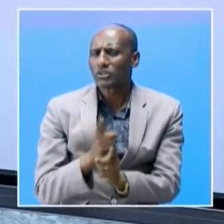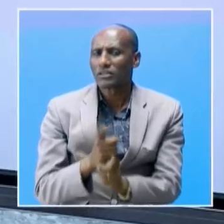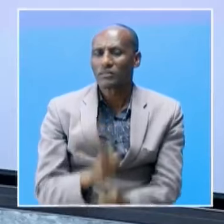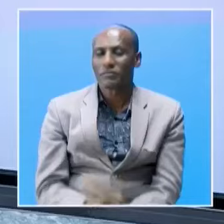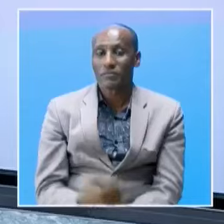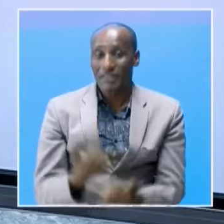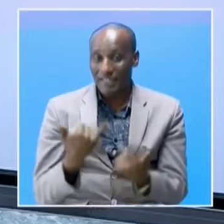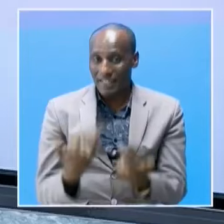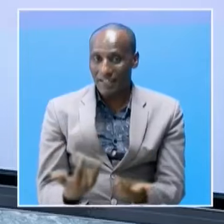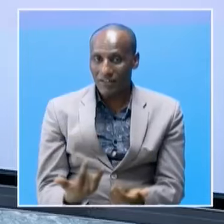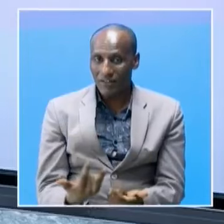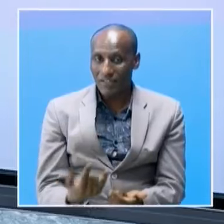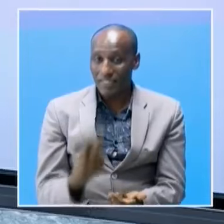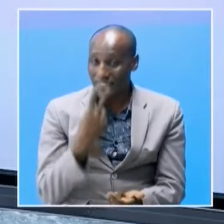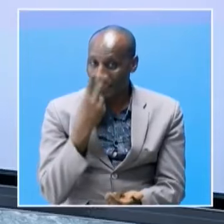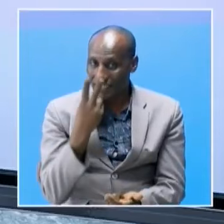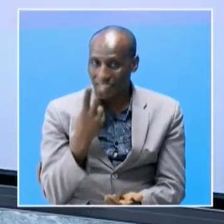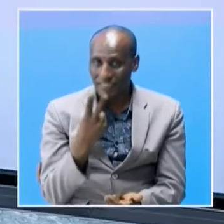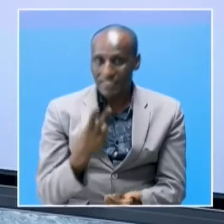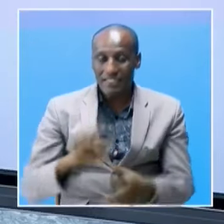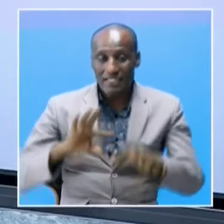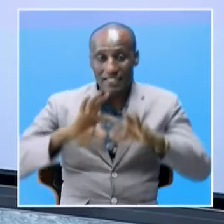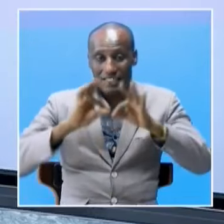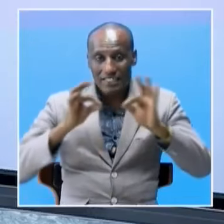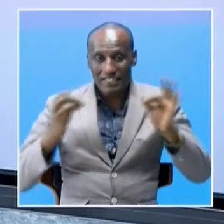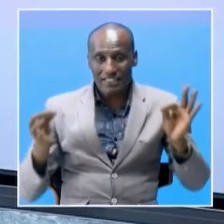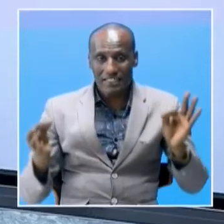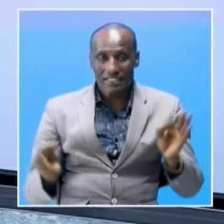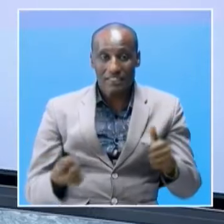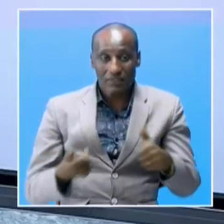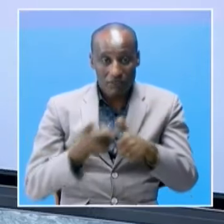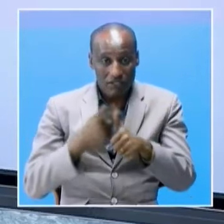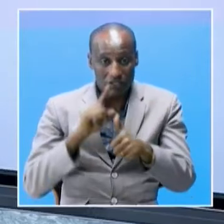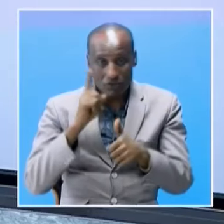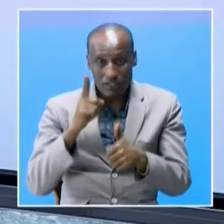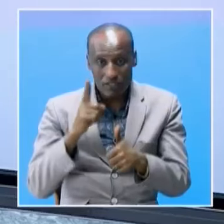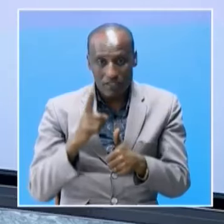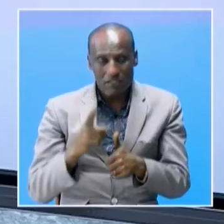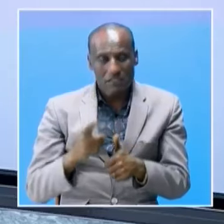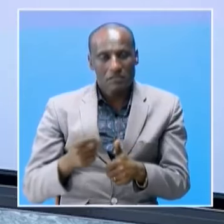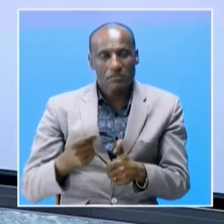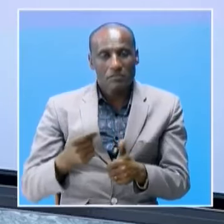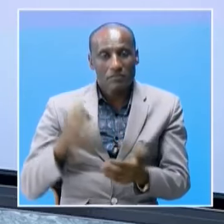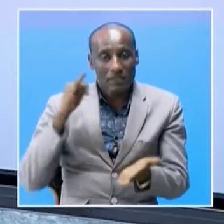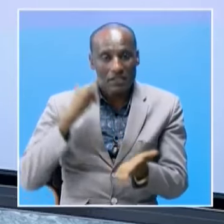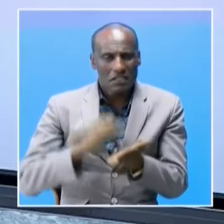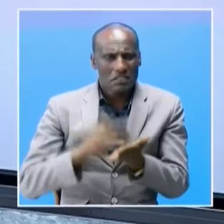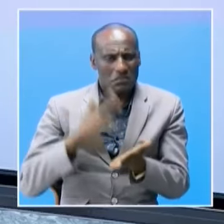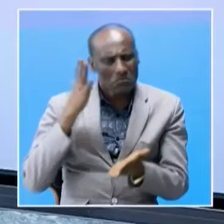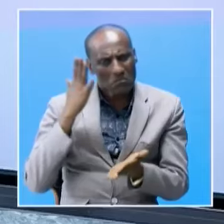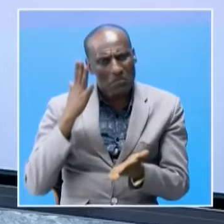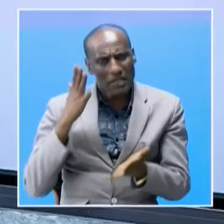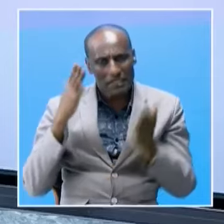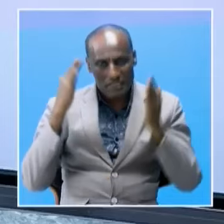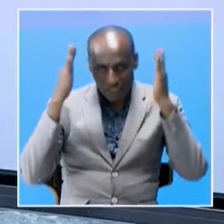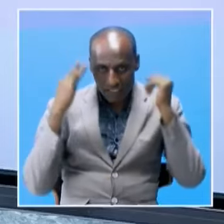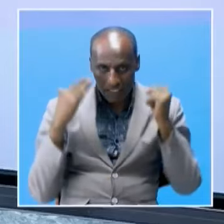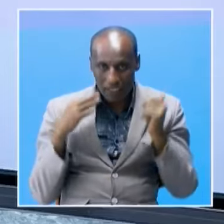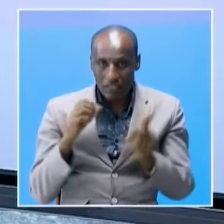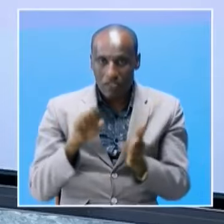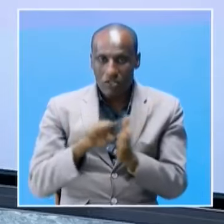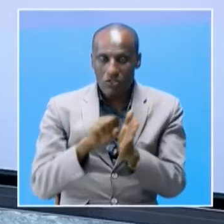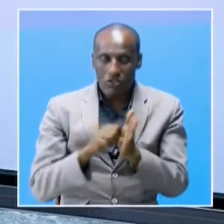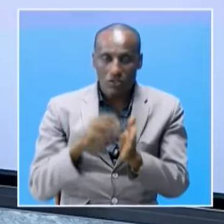Now, let's see these sentences. The first one, it might rain, so take an umbrella.